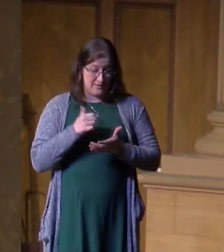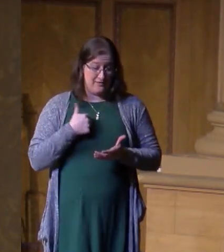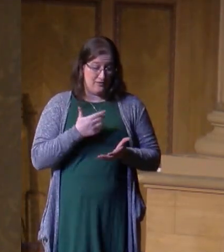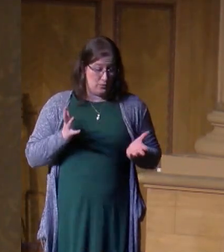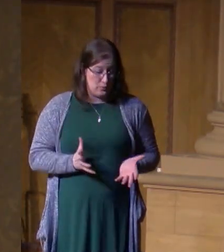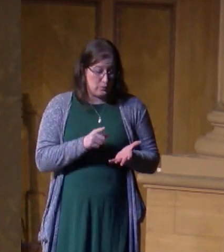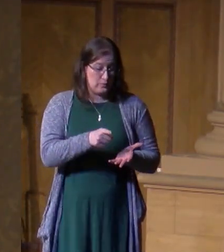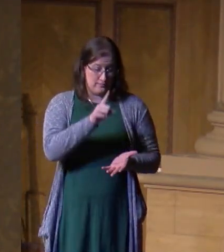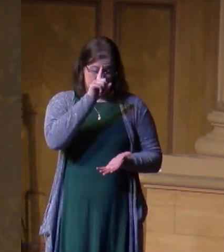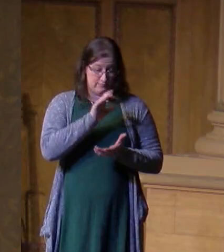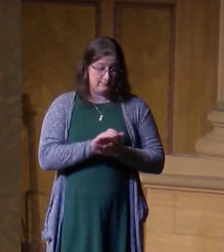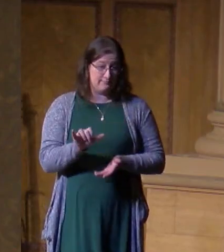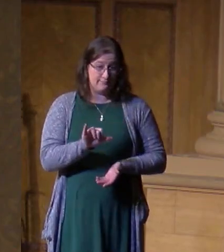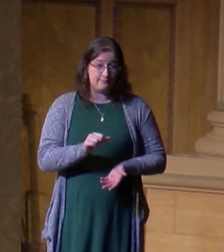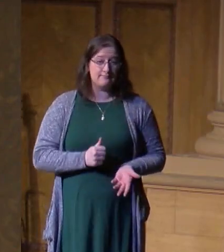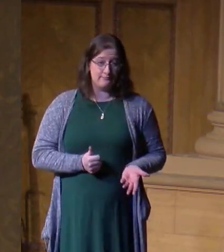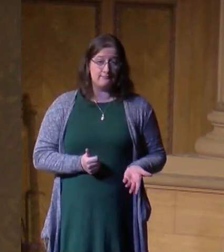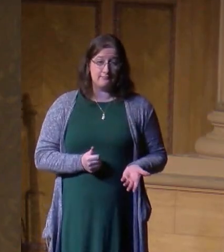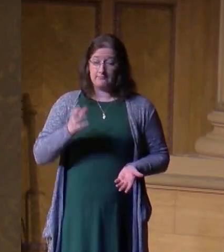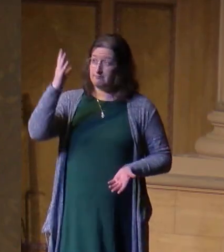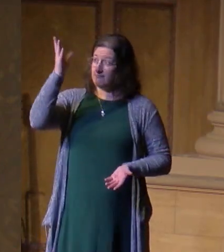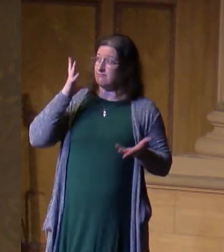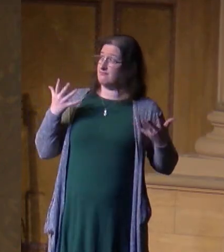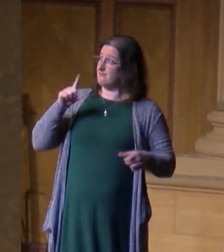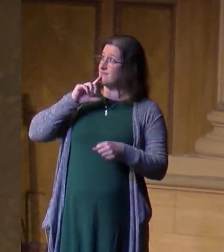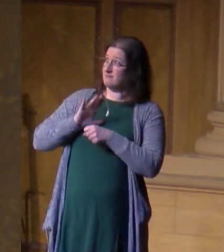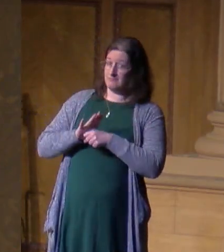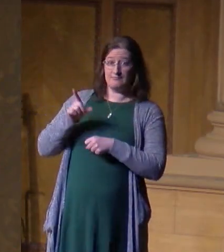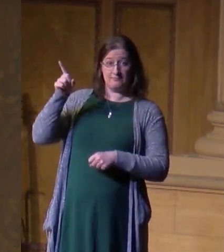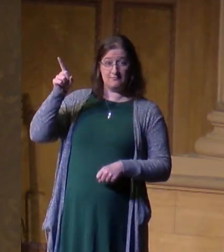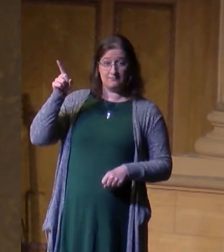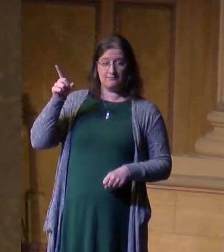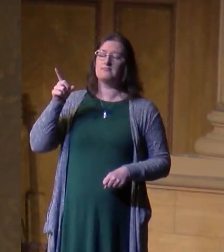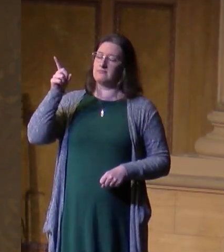believe, too. God made a promise, and he'll be faithful.